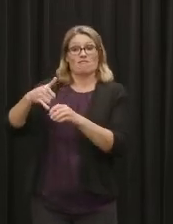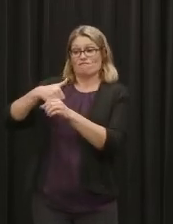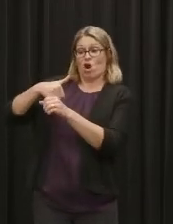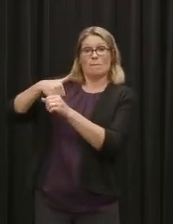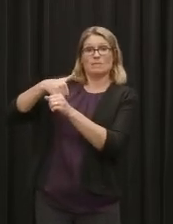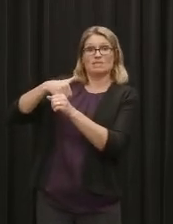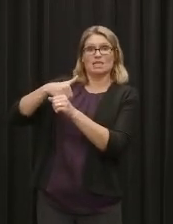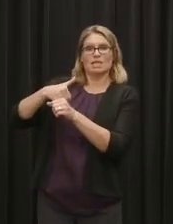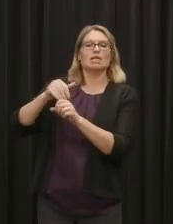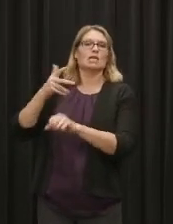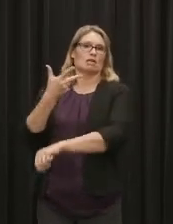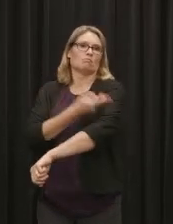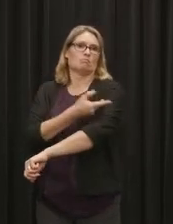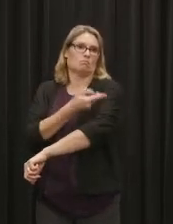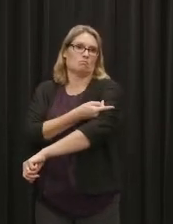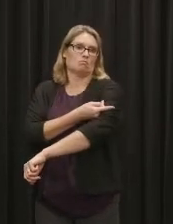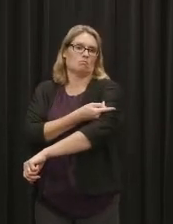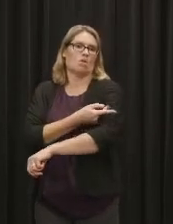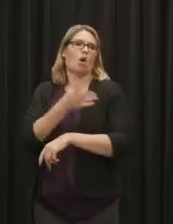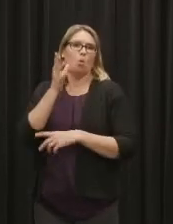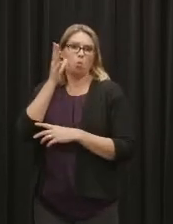will be administering these as well.